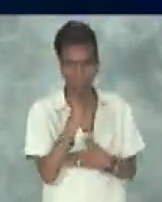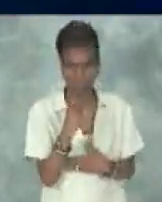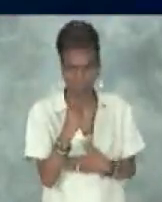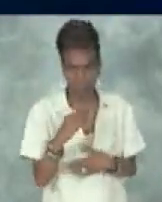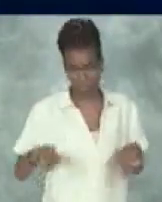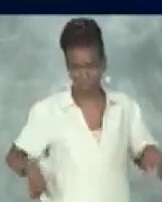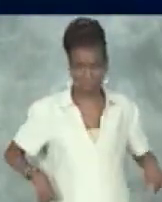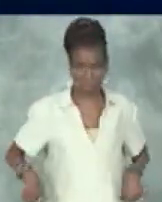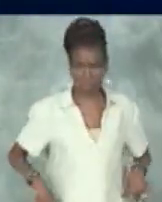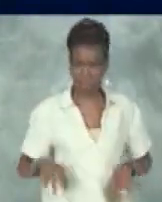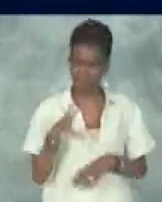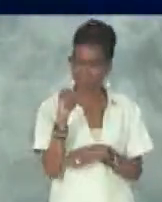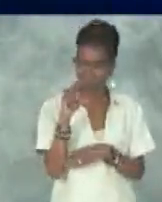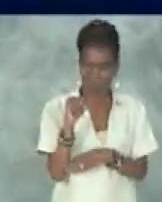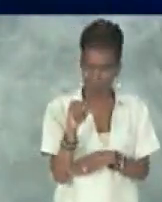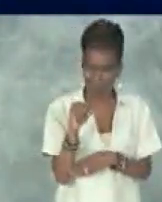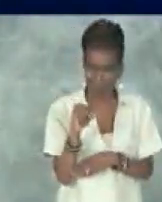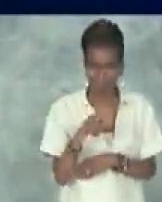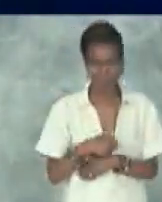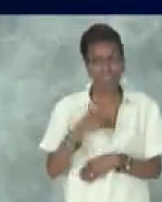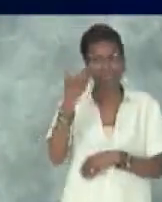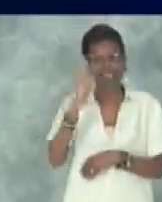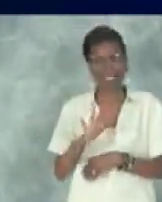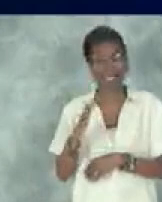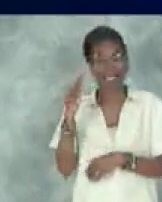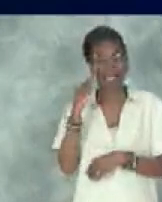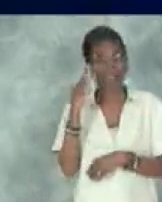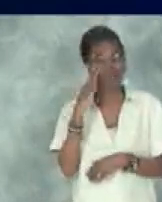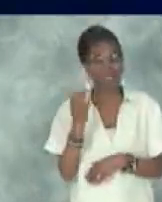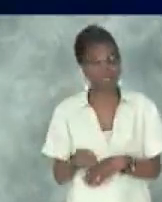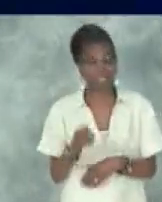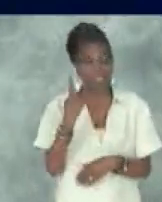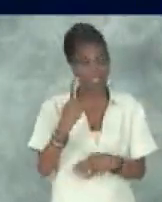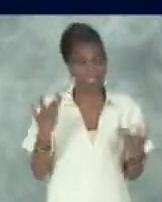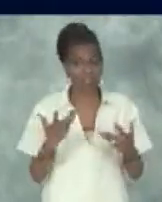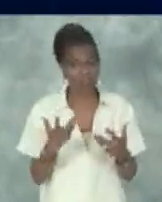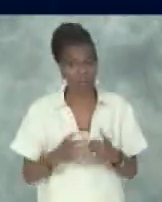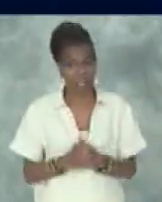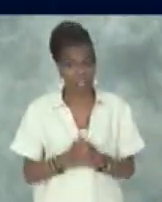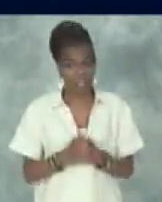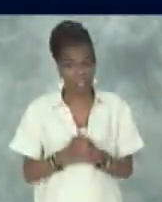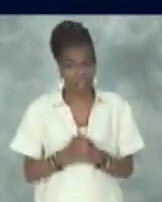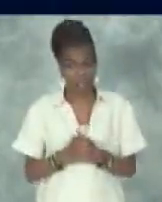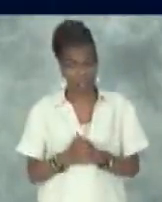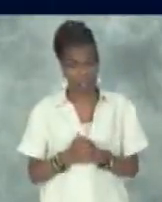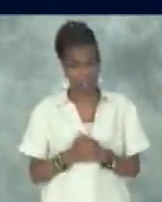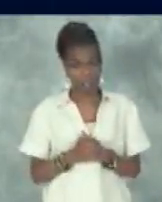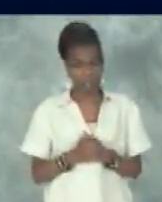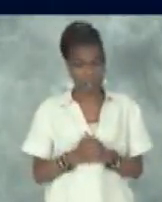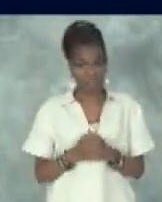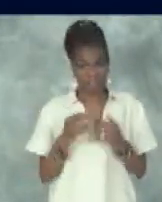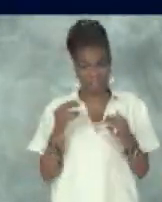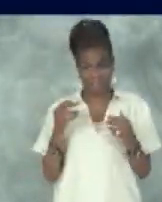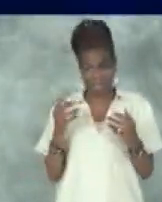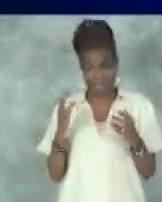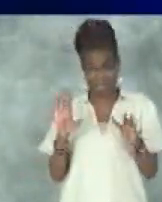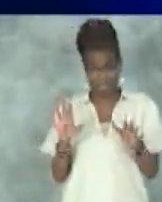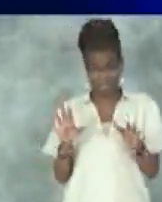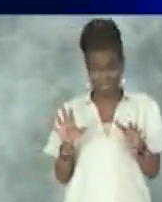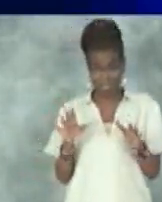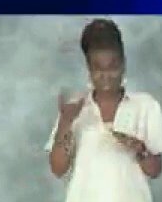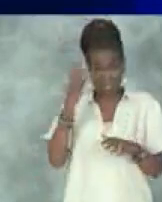why that really is? Because God knew and understood and built into the very human fabric that